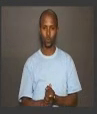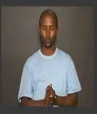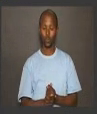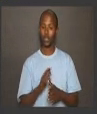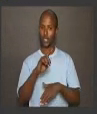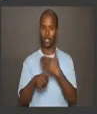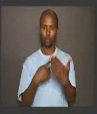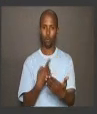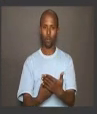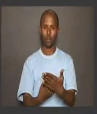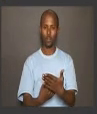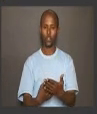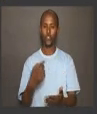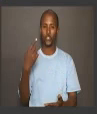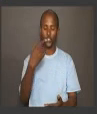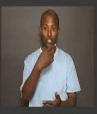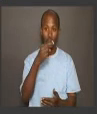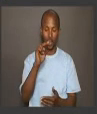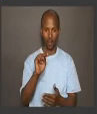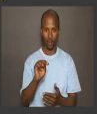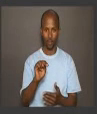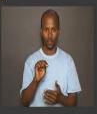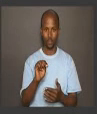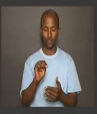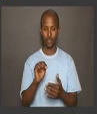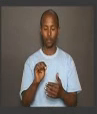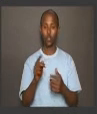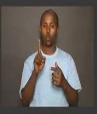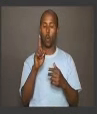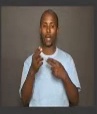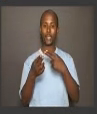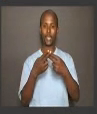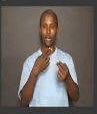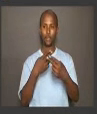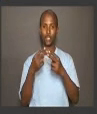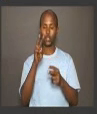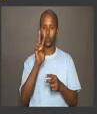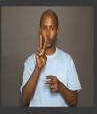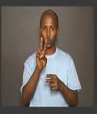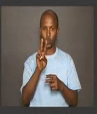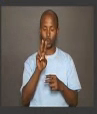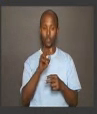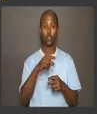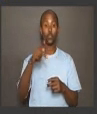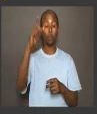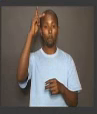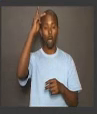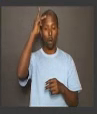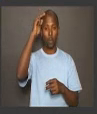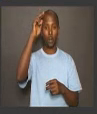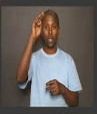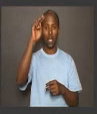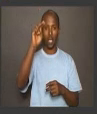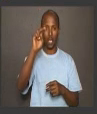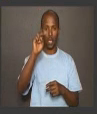Therefore, Gn is 1 times 2 to the power of